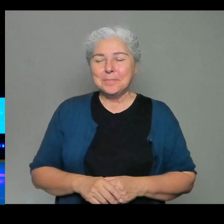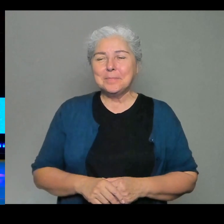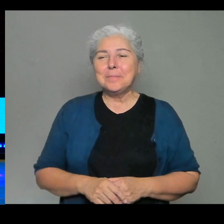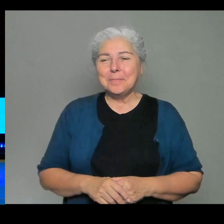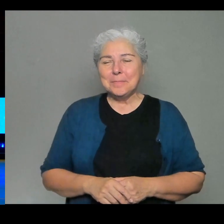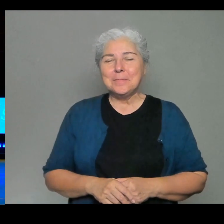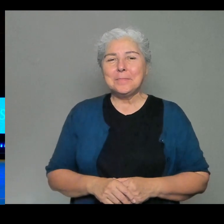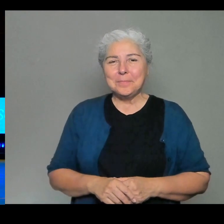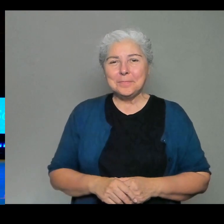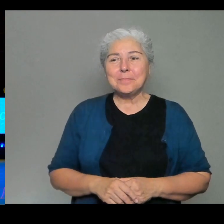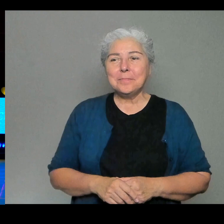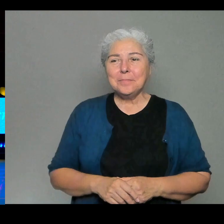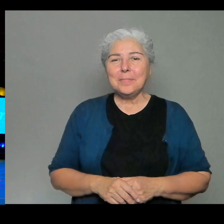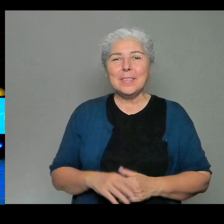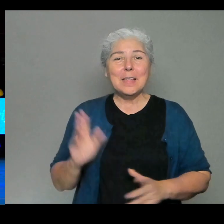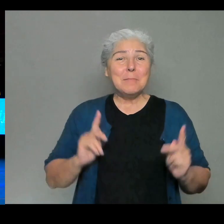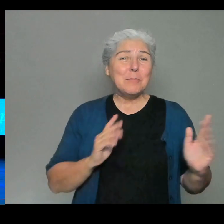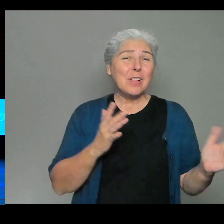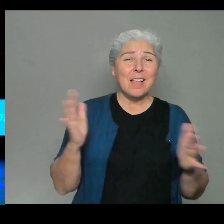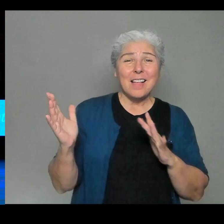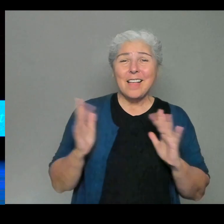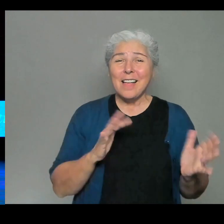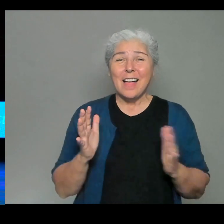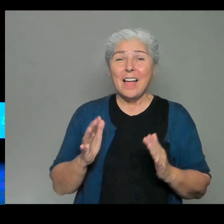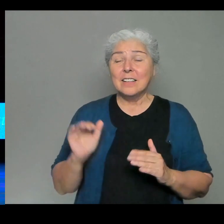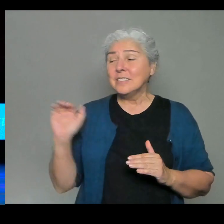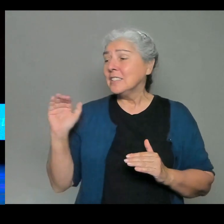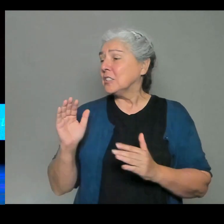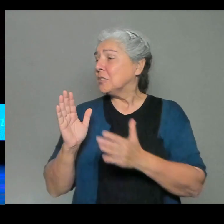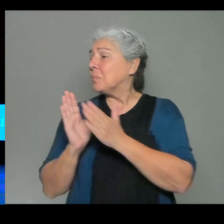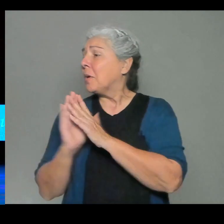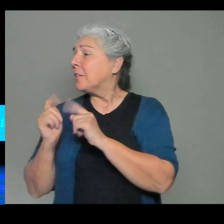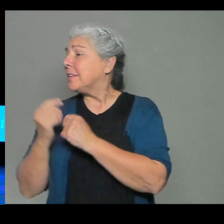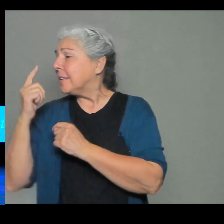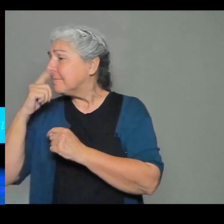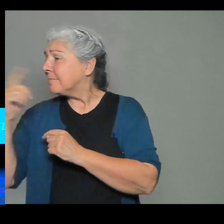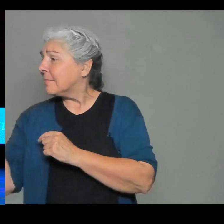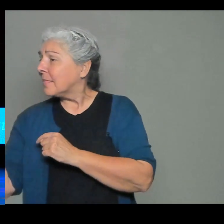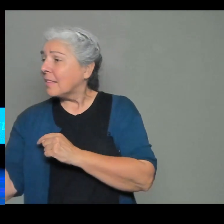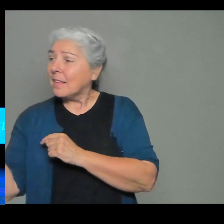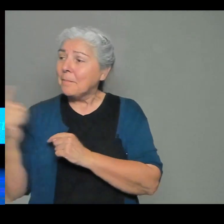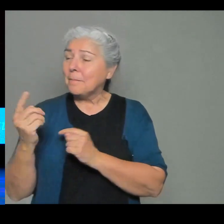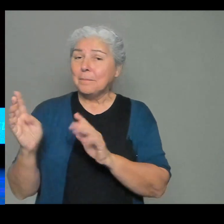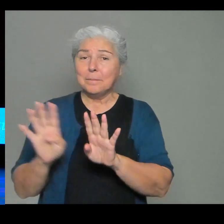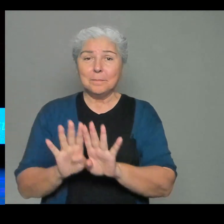you. God bless you. God bless you. Your prayer team, come on down.